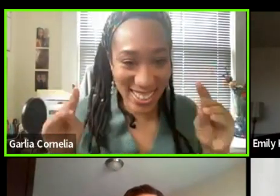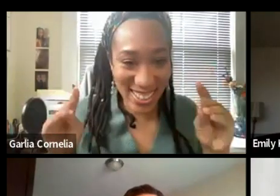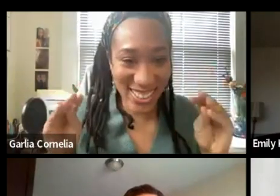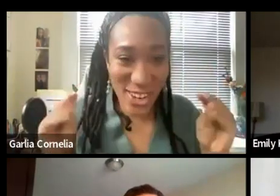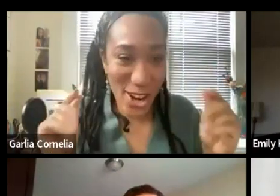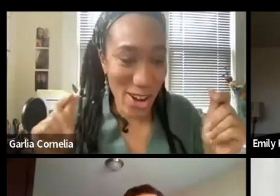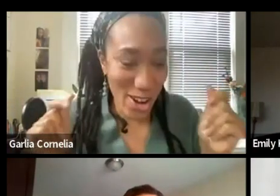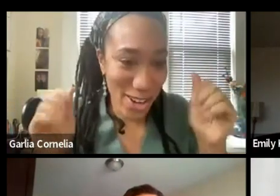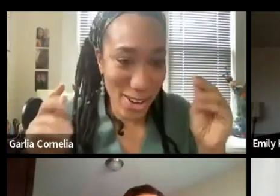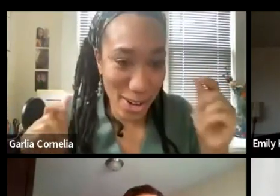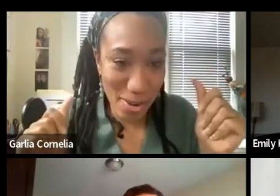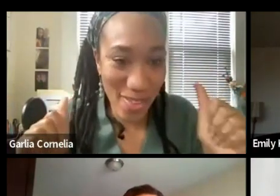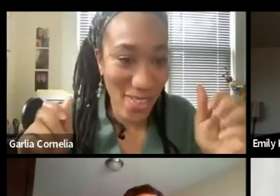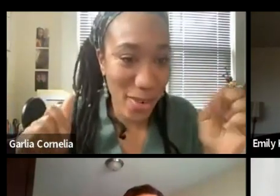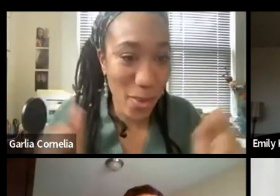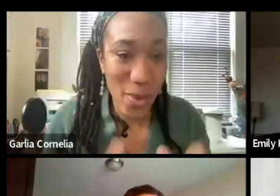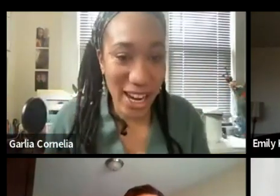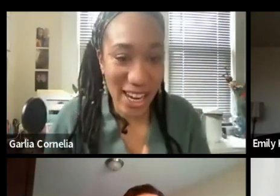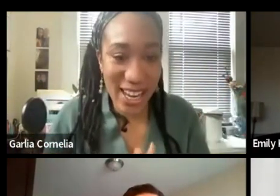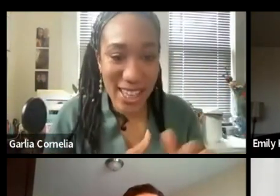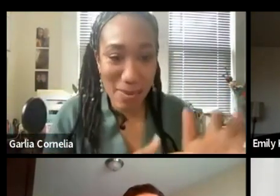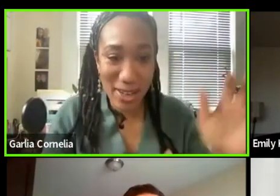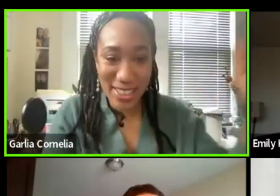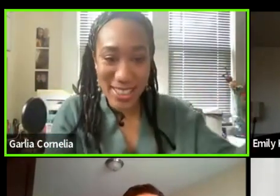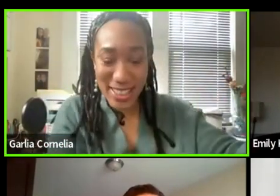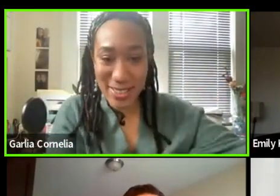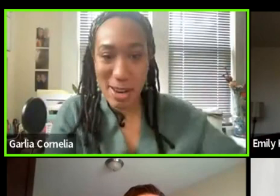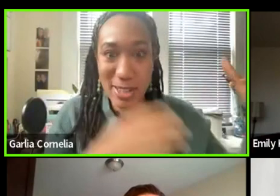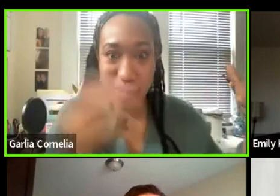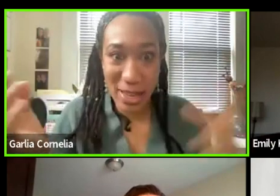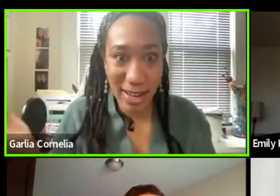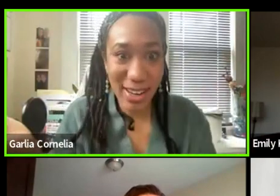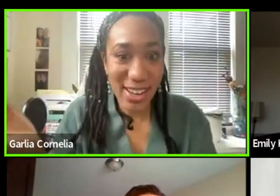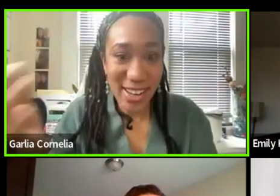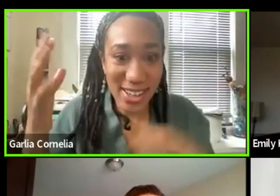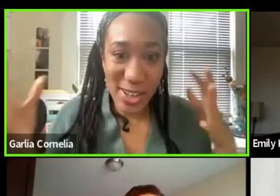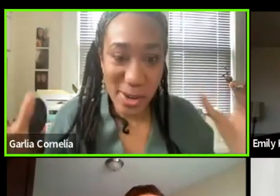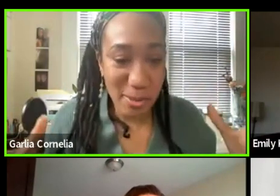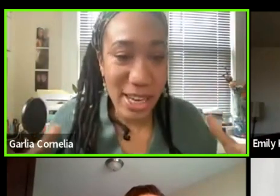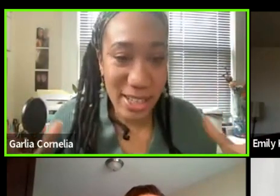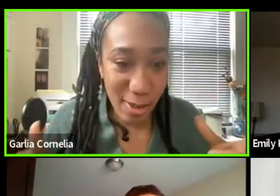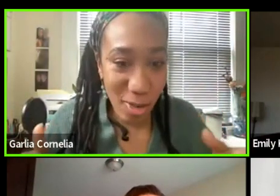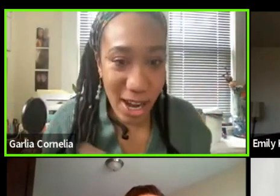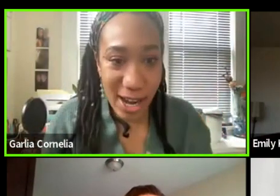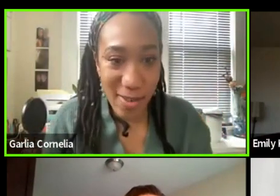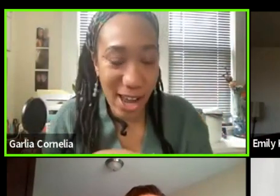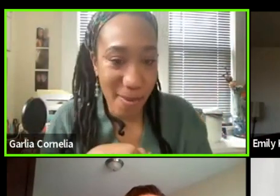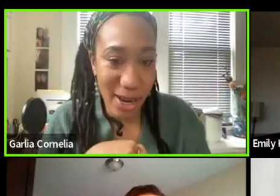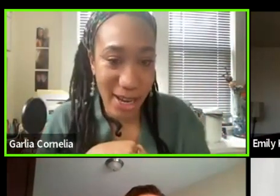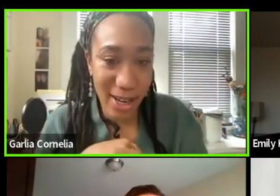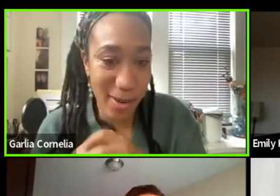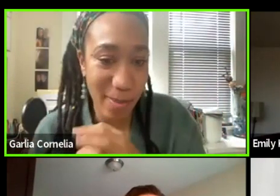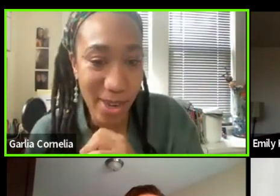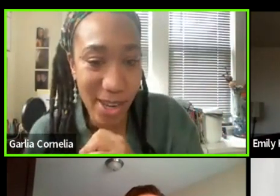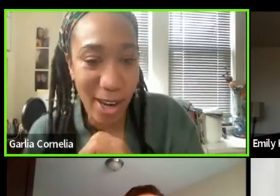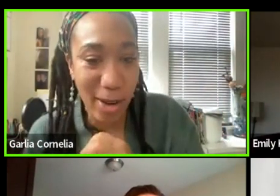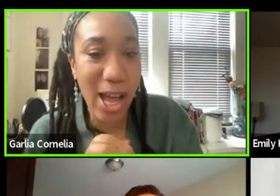like it's a little nerve-wracking, I think, because this is about something, you know, the different. I've got